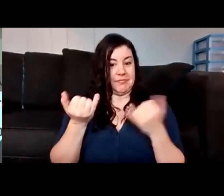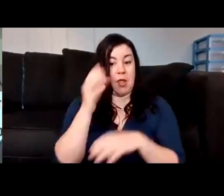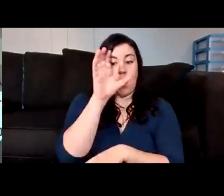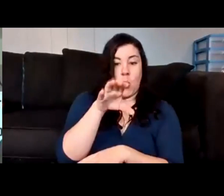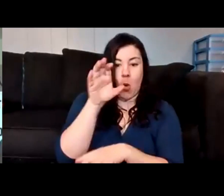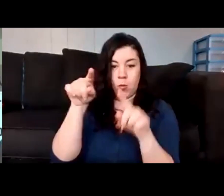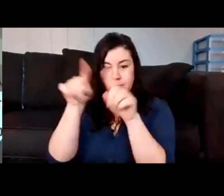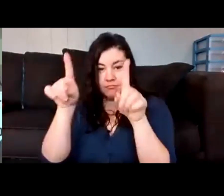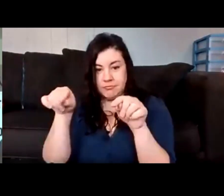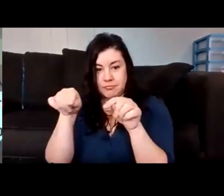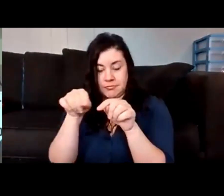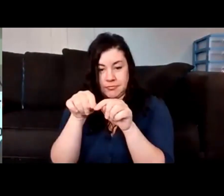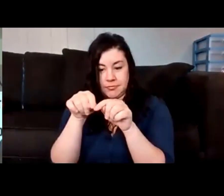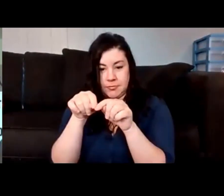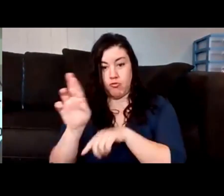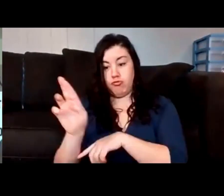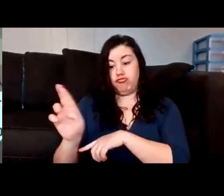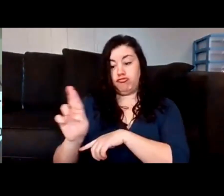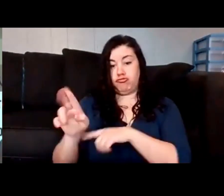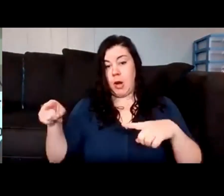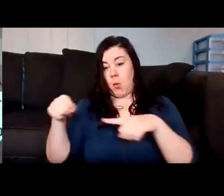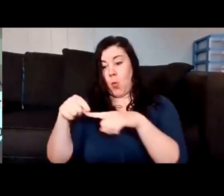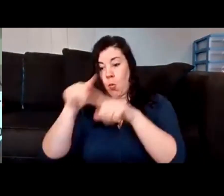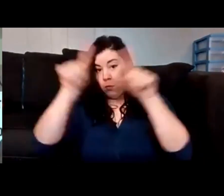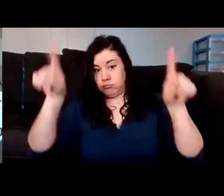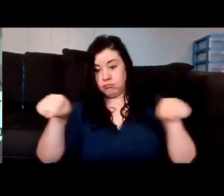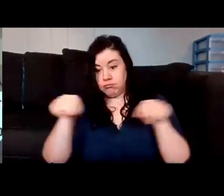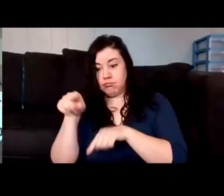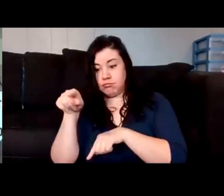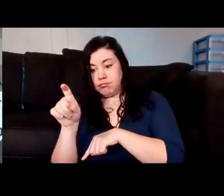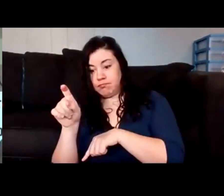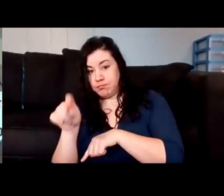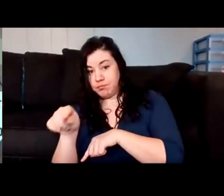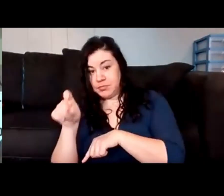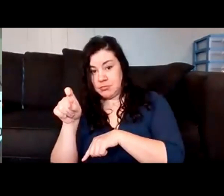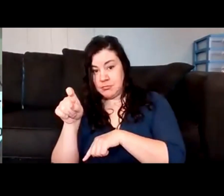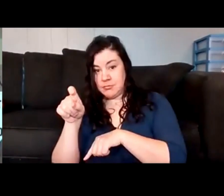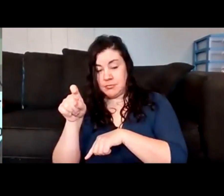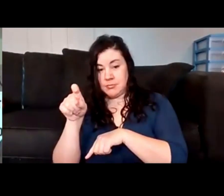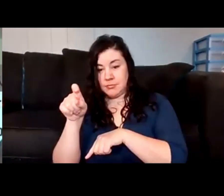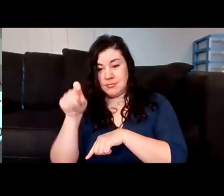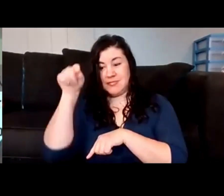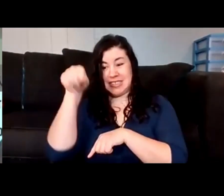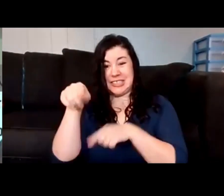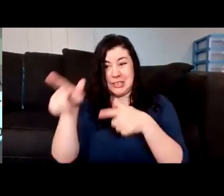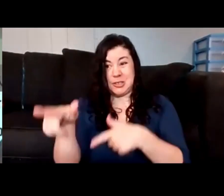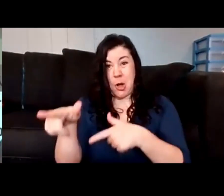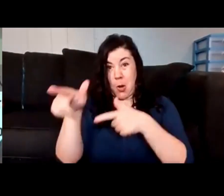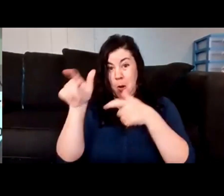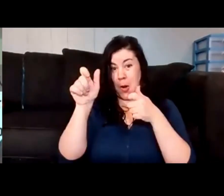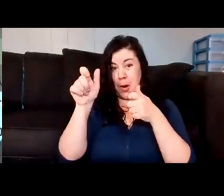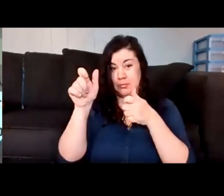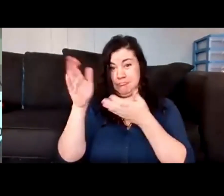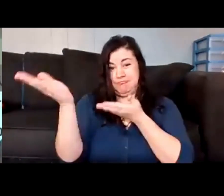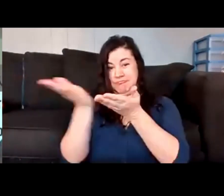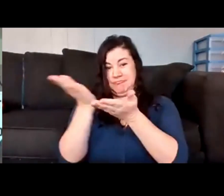icon at the lower right corner of your screen. And since this is an automated service, we apologize in